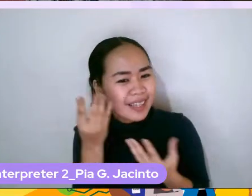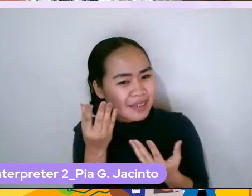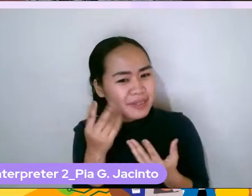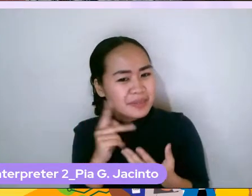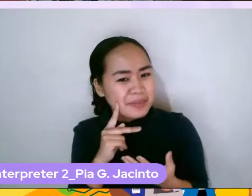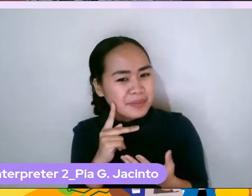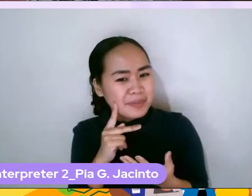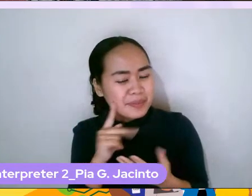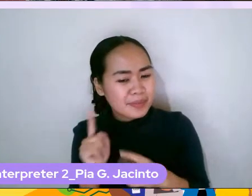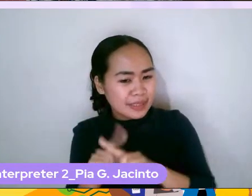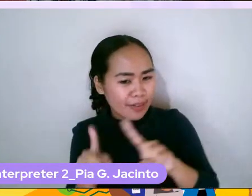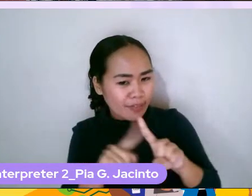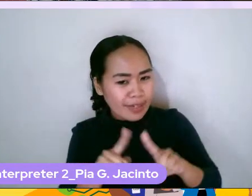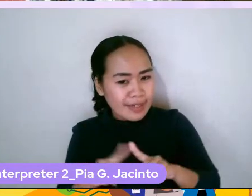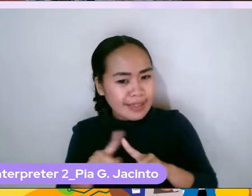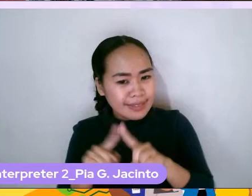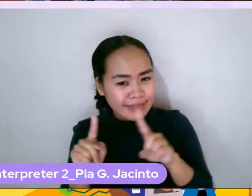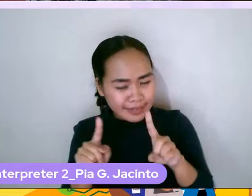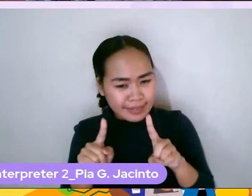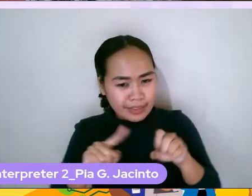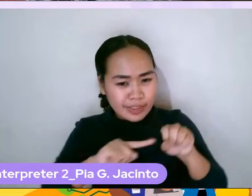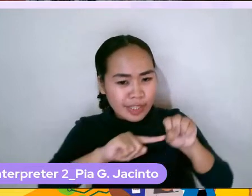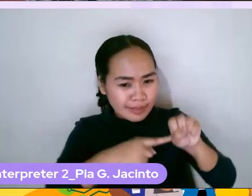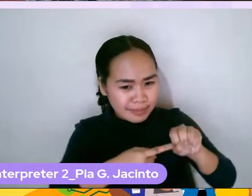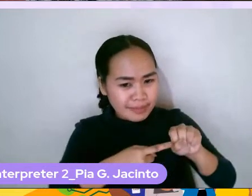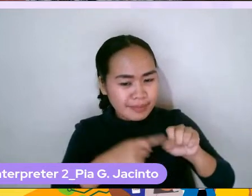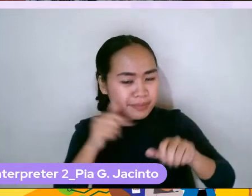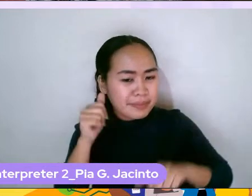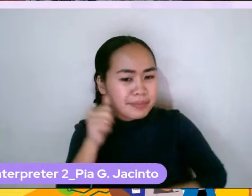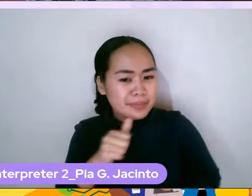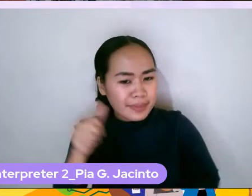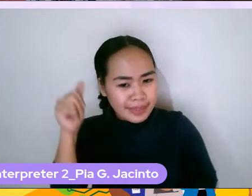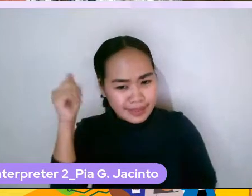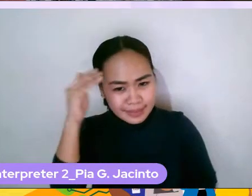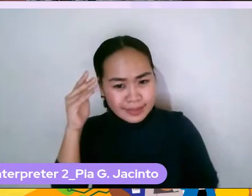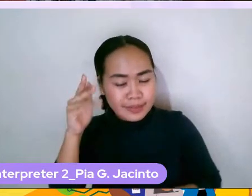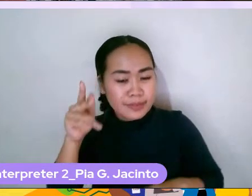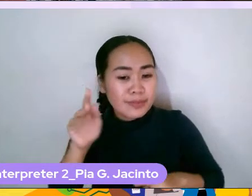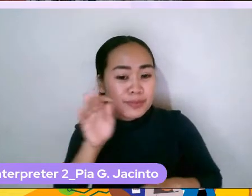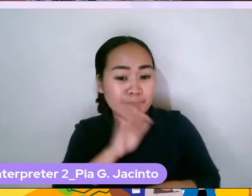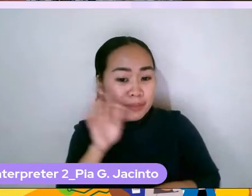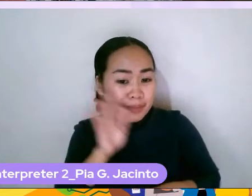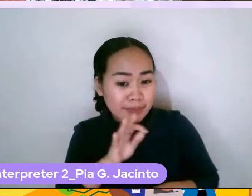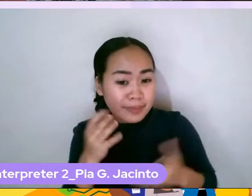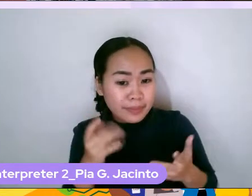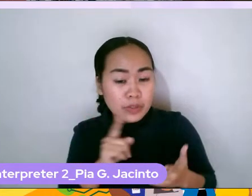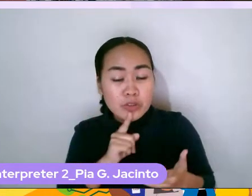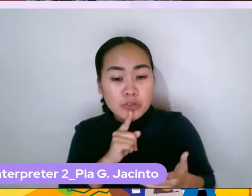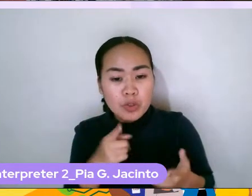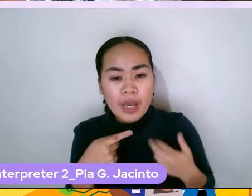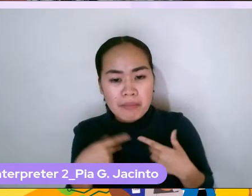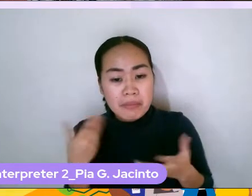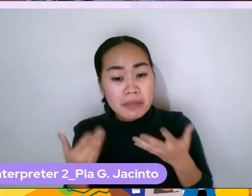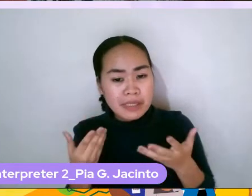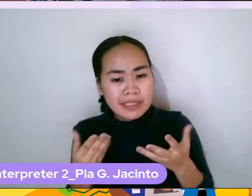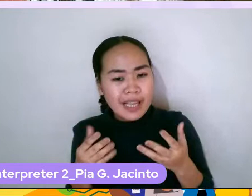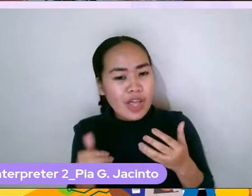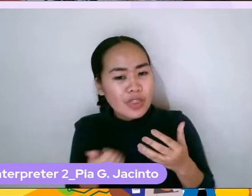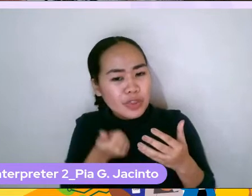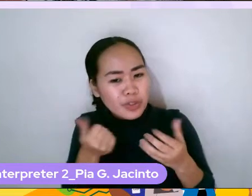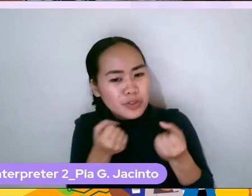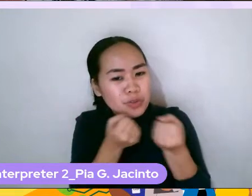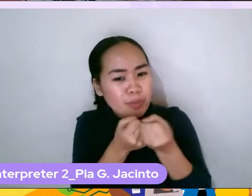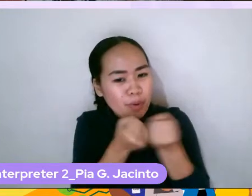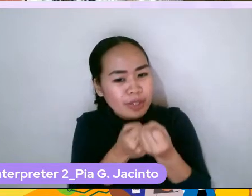different startups ng mga Pinay. So I'm sure yung iba doon is DOST funded. So there